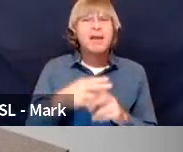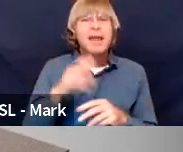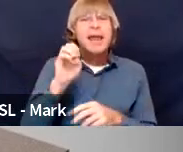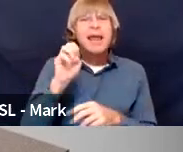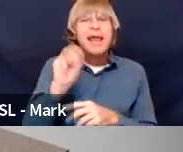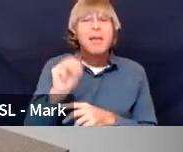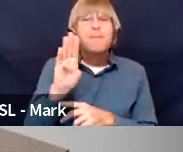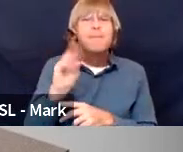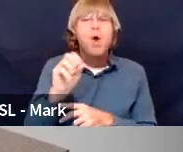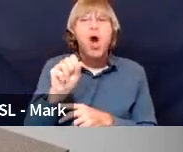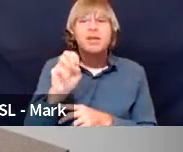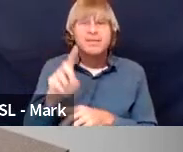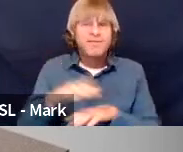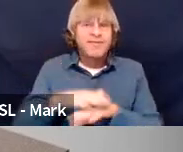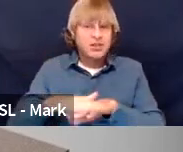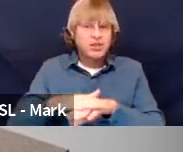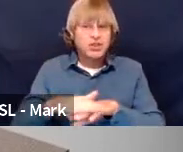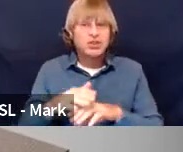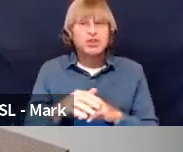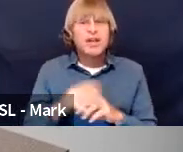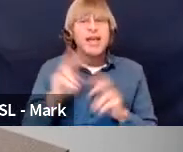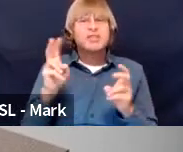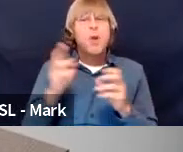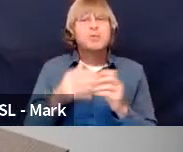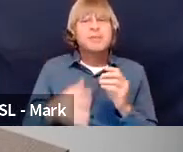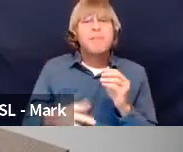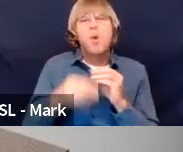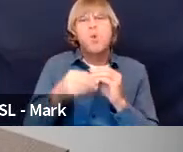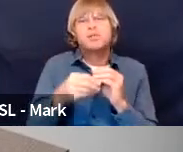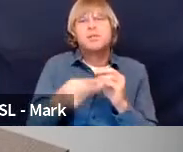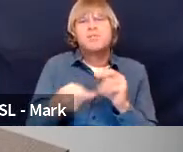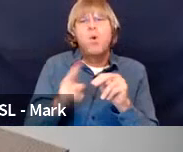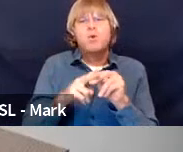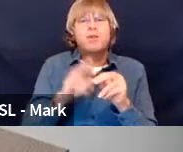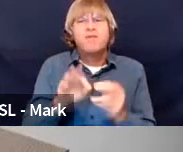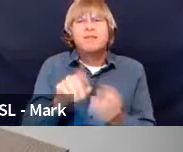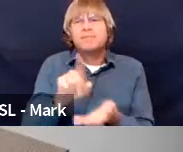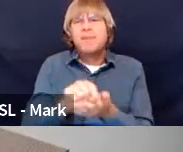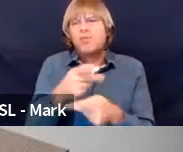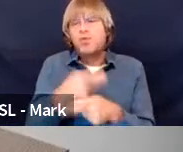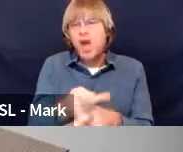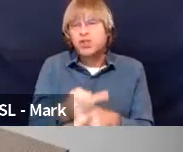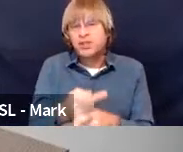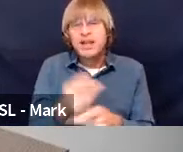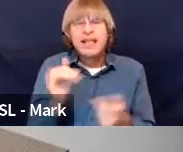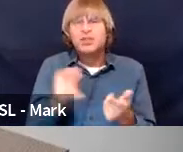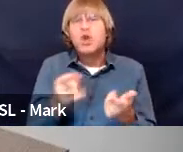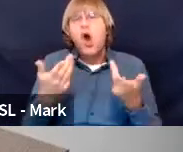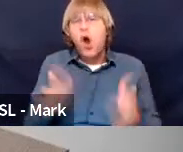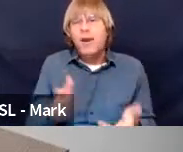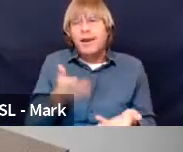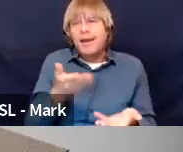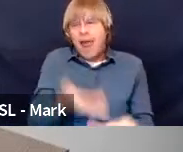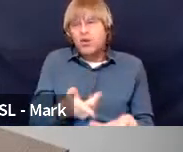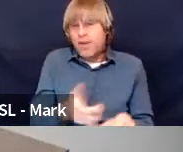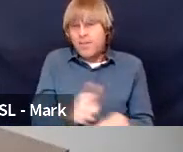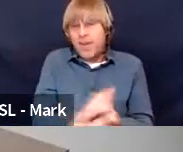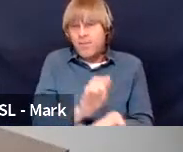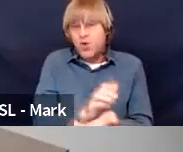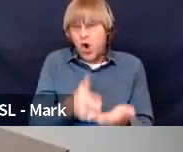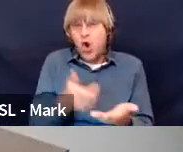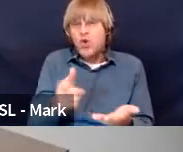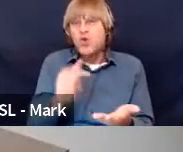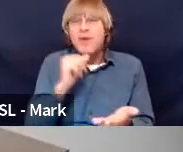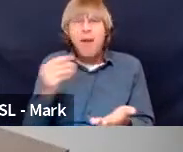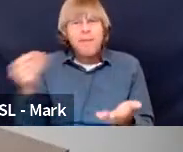embossed finishes as kind of like a bonus of prints production effect. Like it's already inherent to the paper. You're